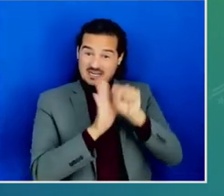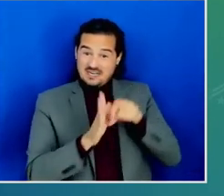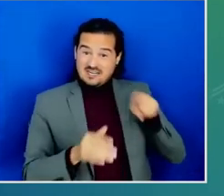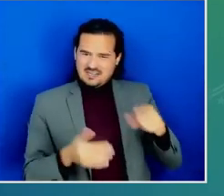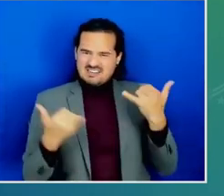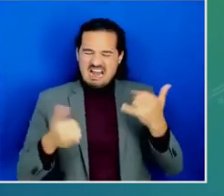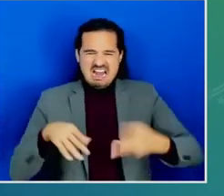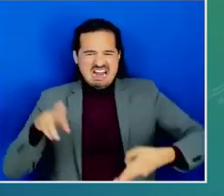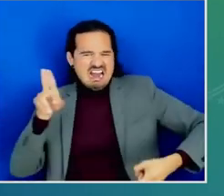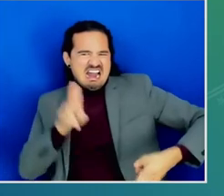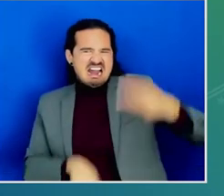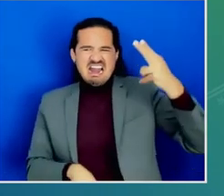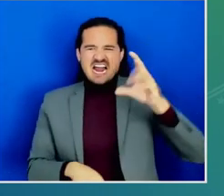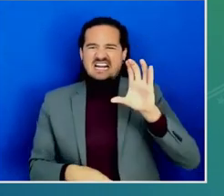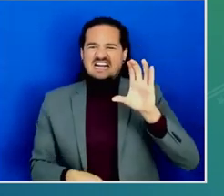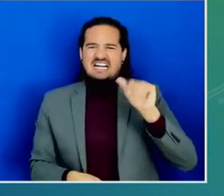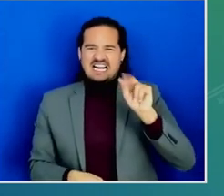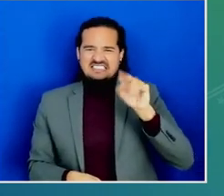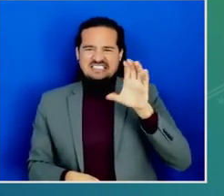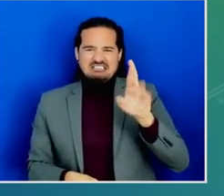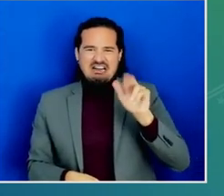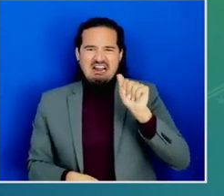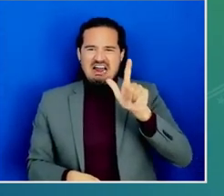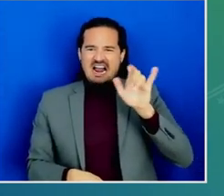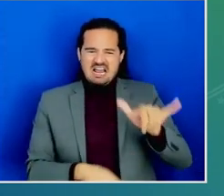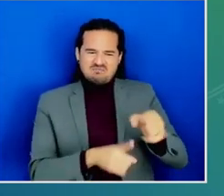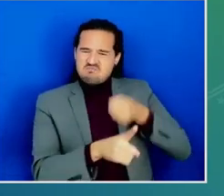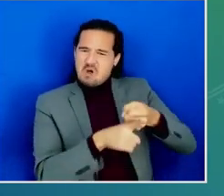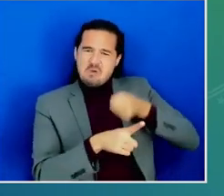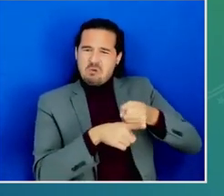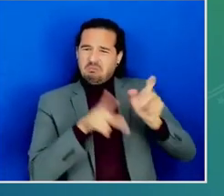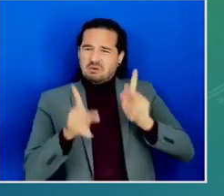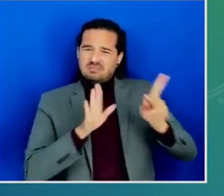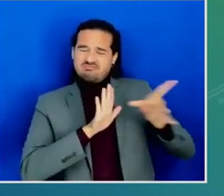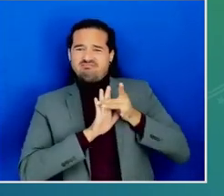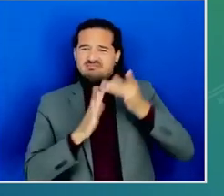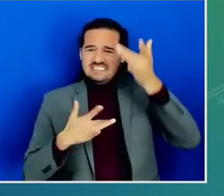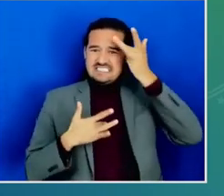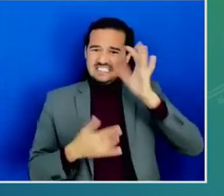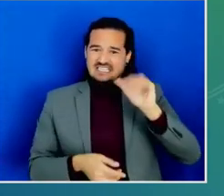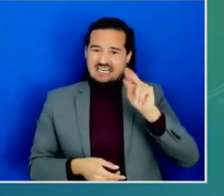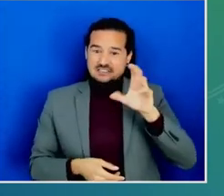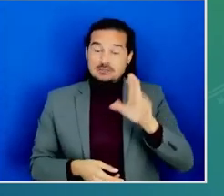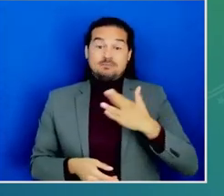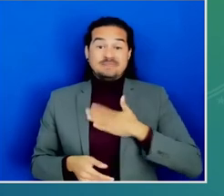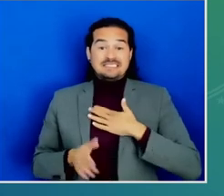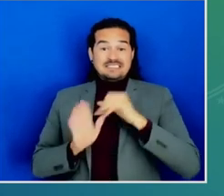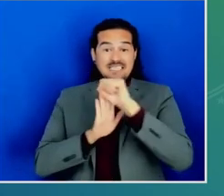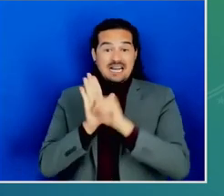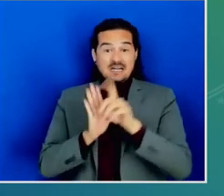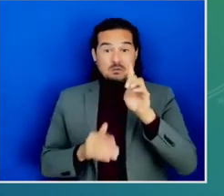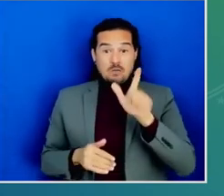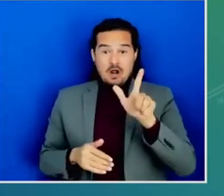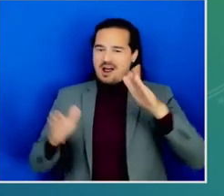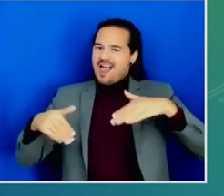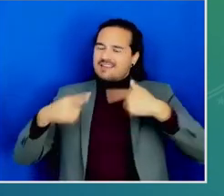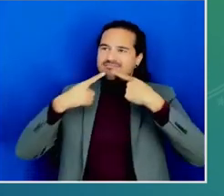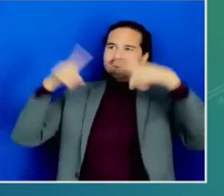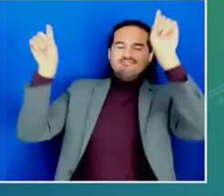state along Route 9 and the Delaware Corridor. Fulfilling this basic obligation to all Americans,